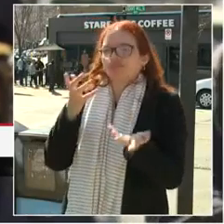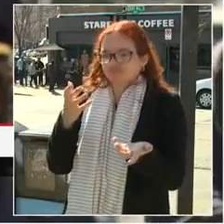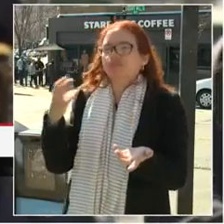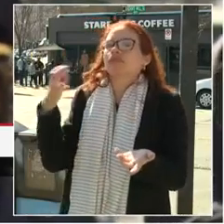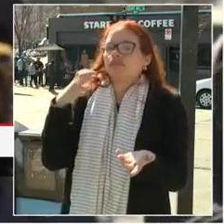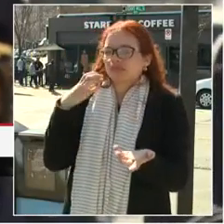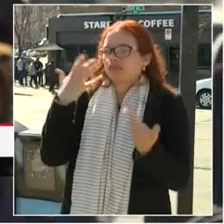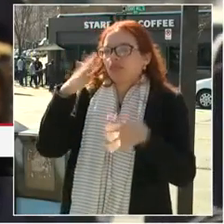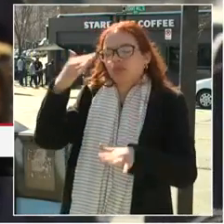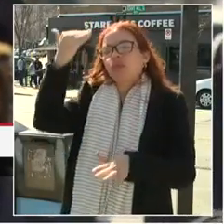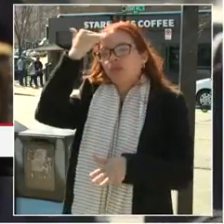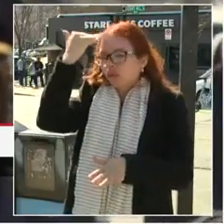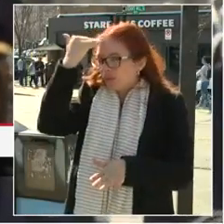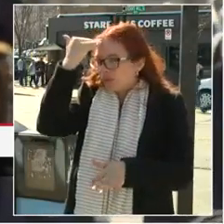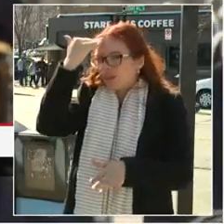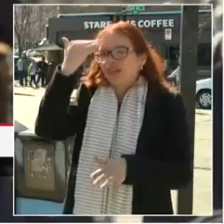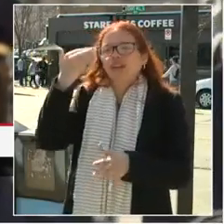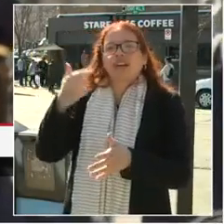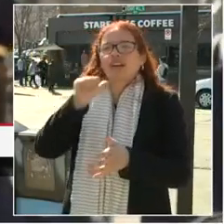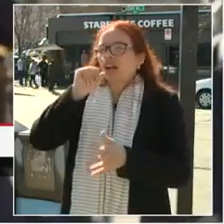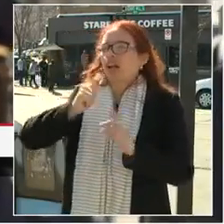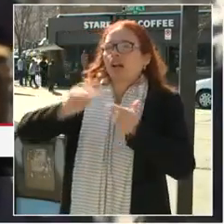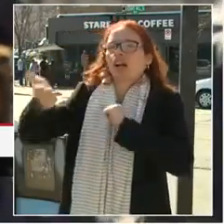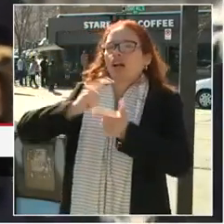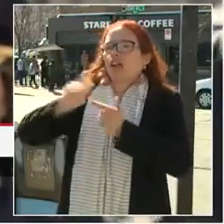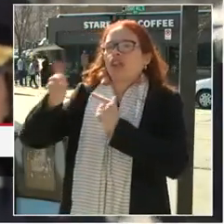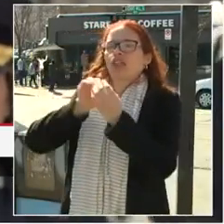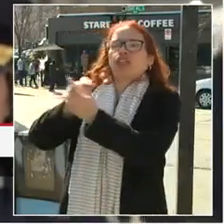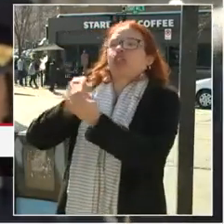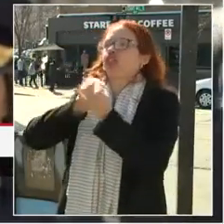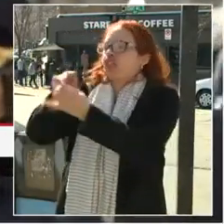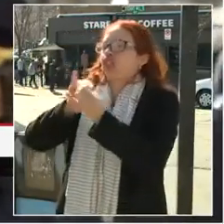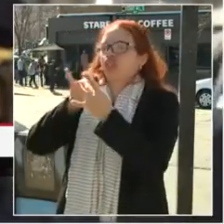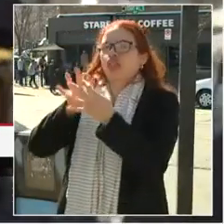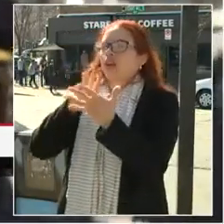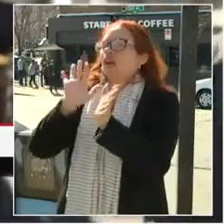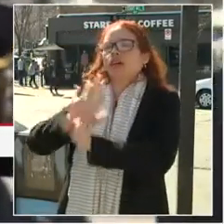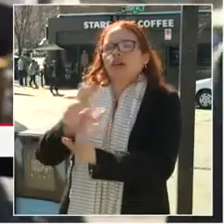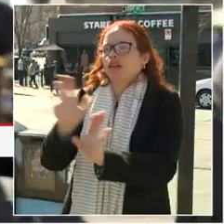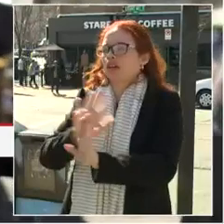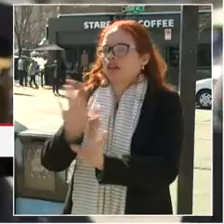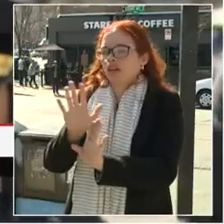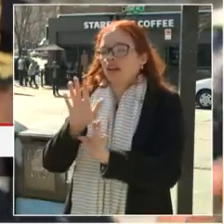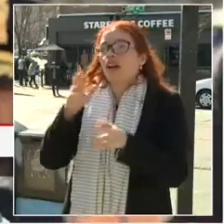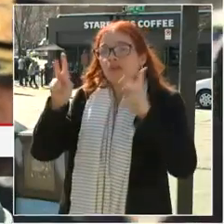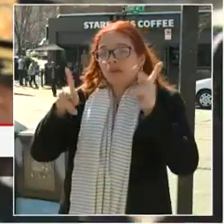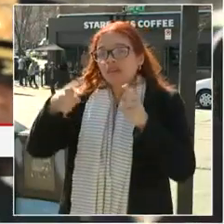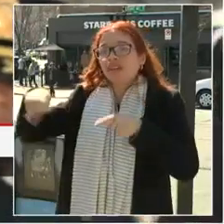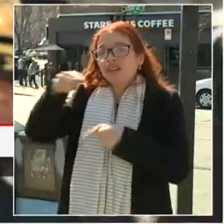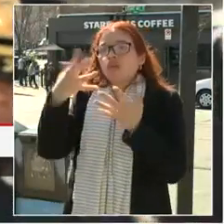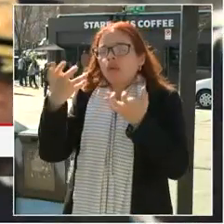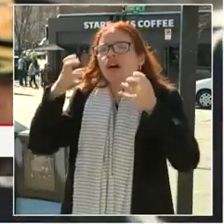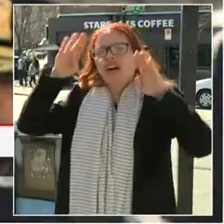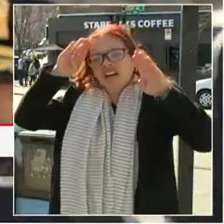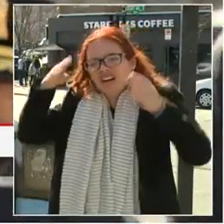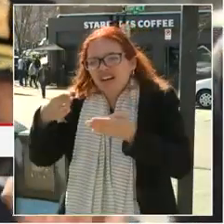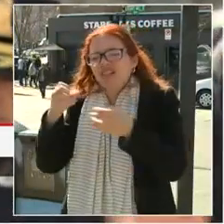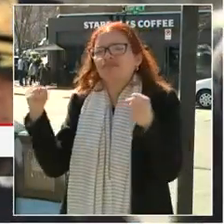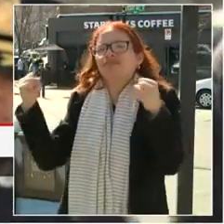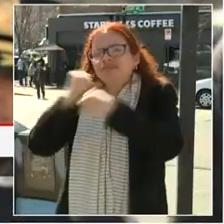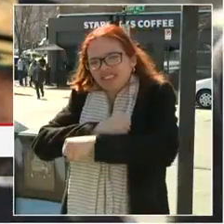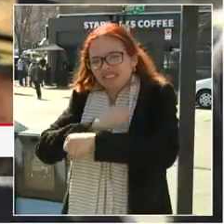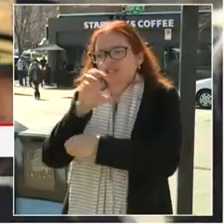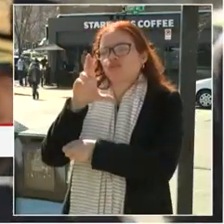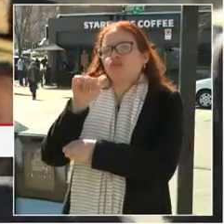also not going to get into a back and forth because I think what the people here want us to do is focus on fighting crime